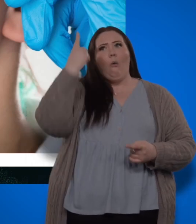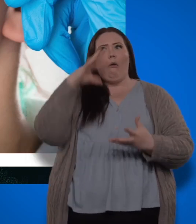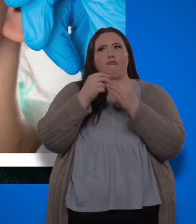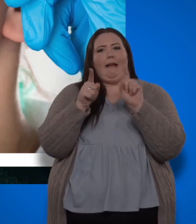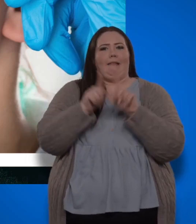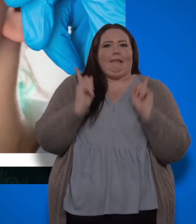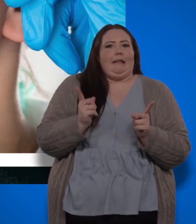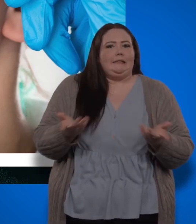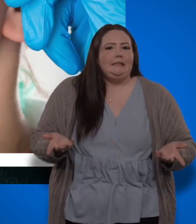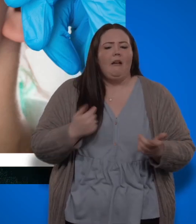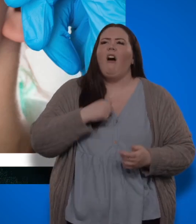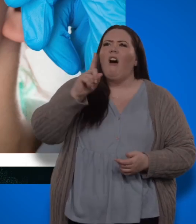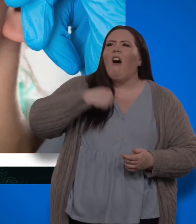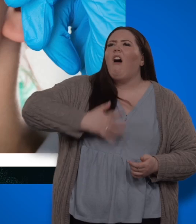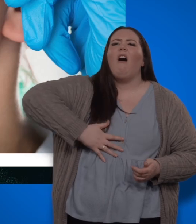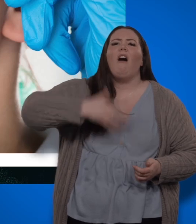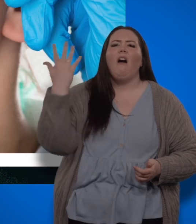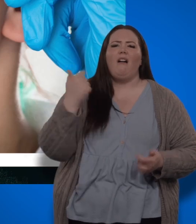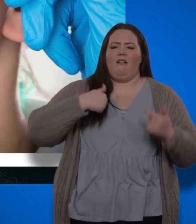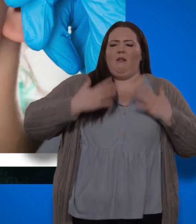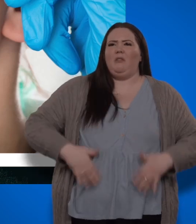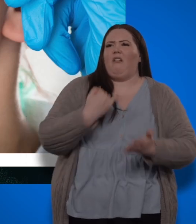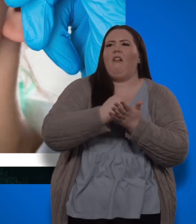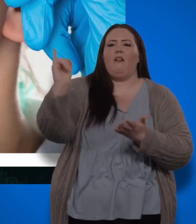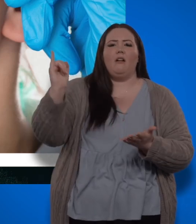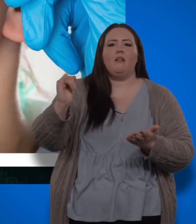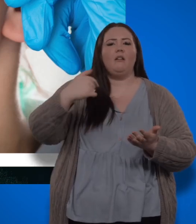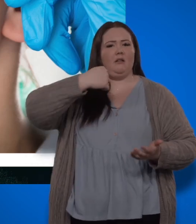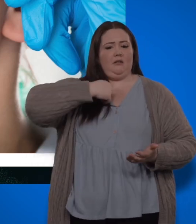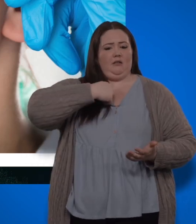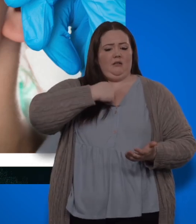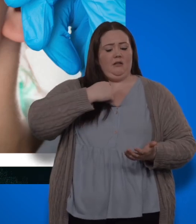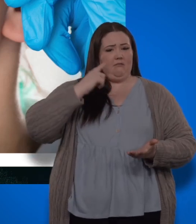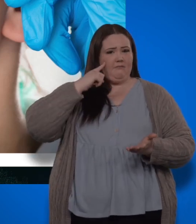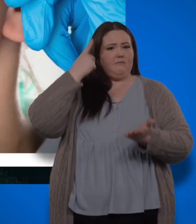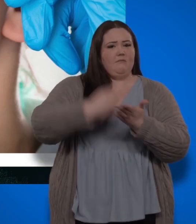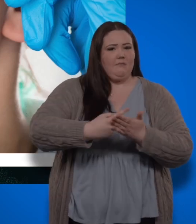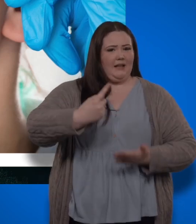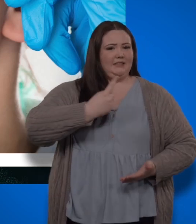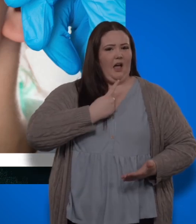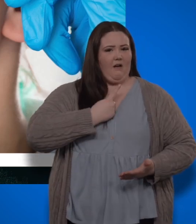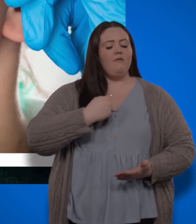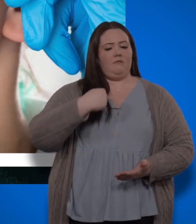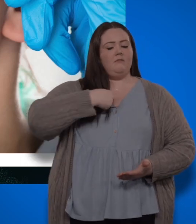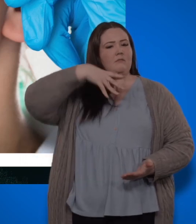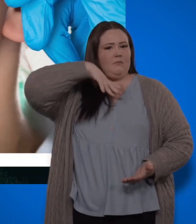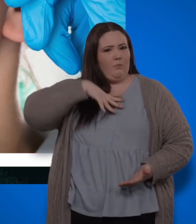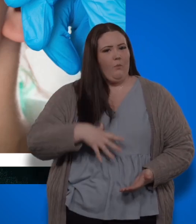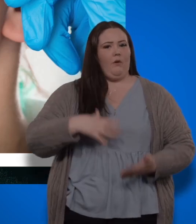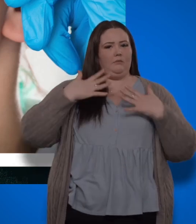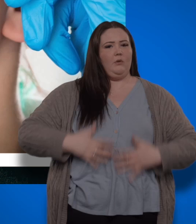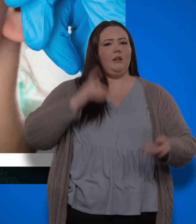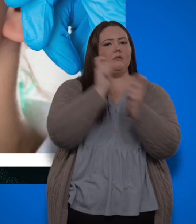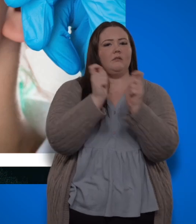body. And I, the choosing self, says, I'm going to change my body. I'm going to use technology to change